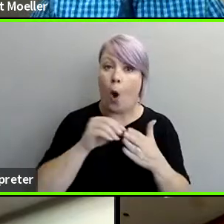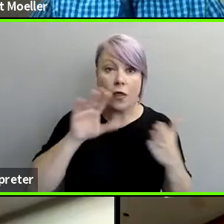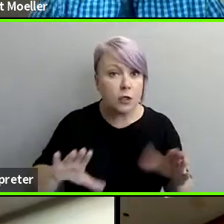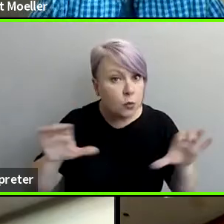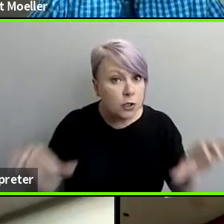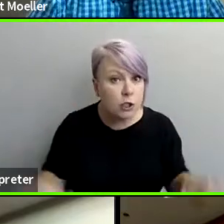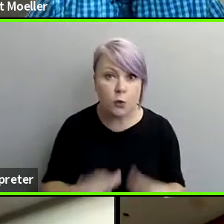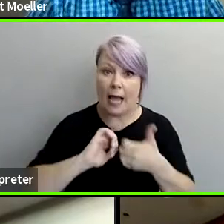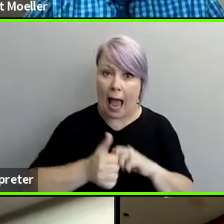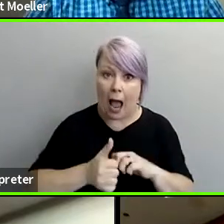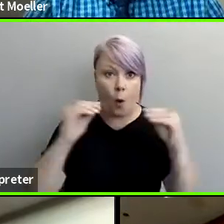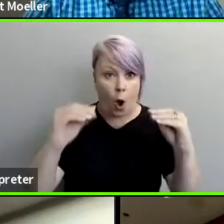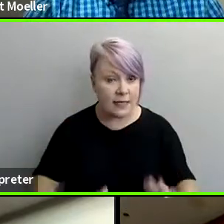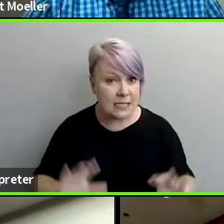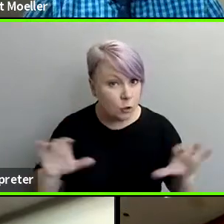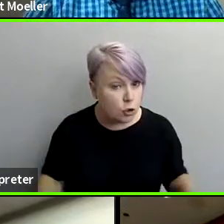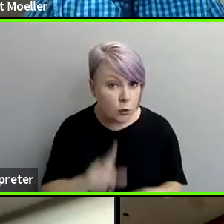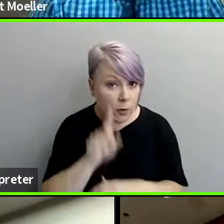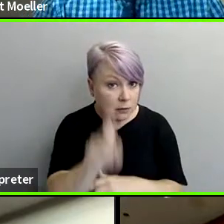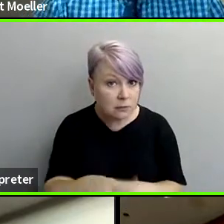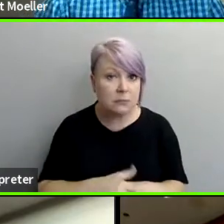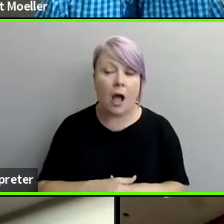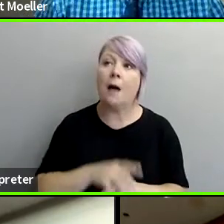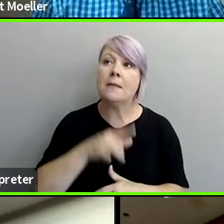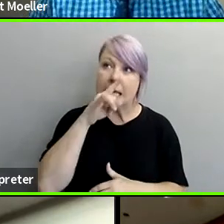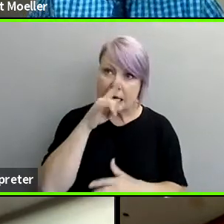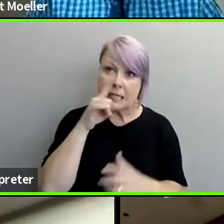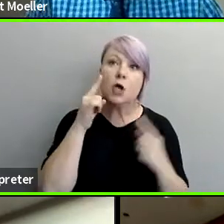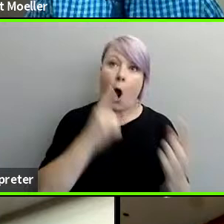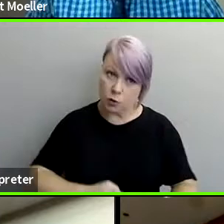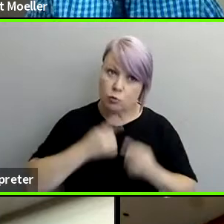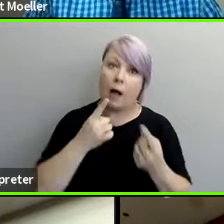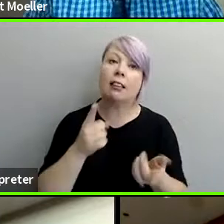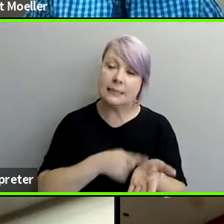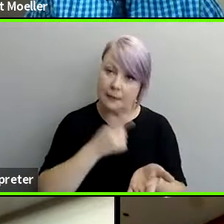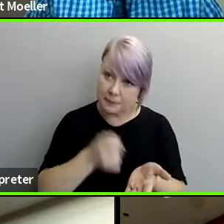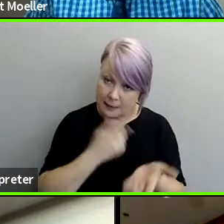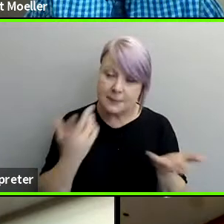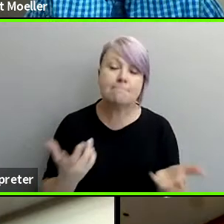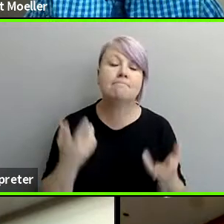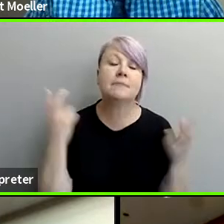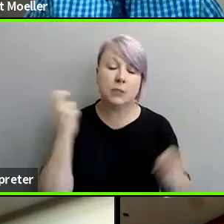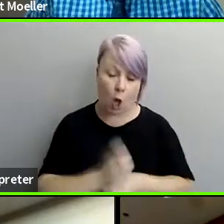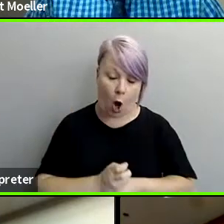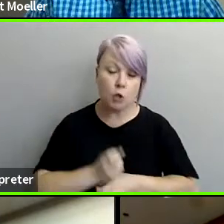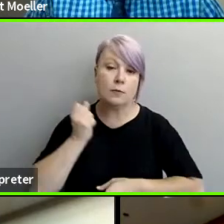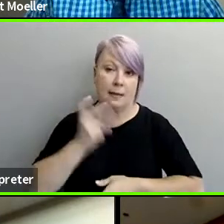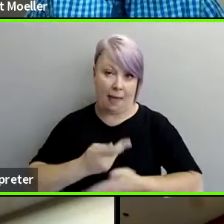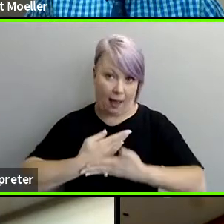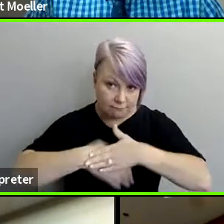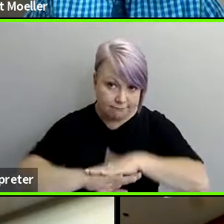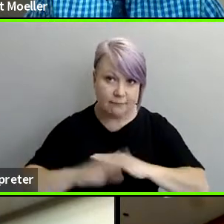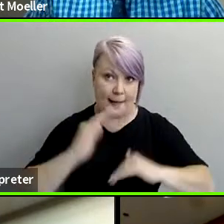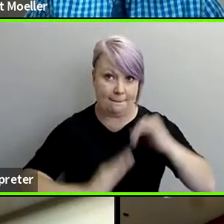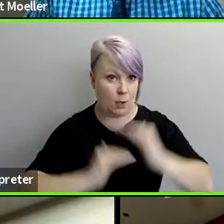doing? I'll take that. Kids are struggling at times. It's hard to be back in school when you haven't